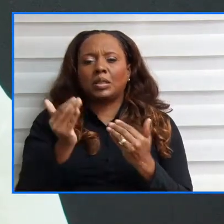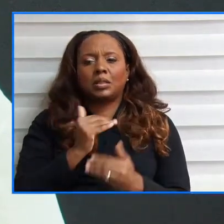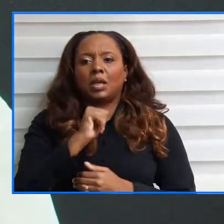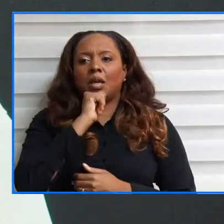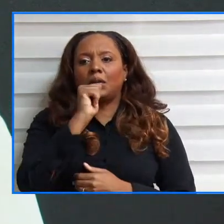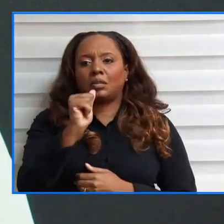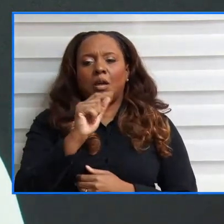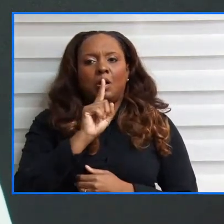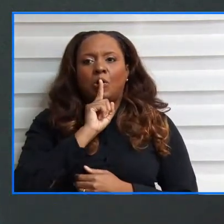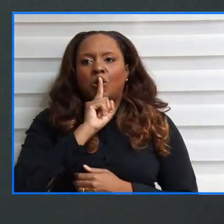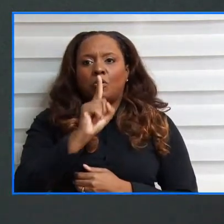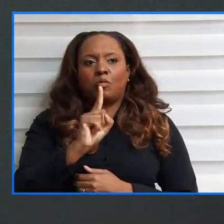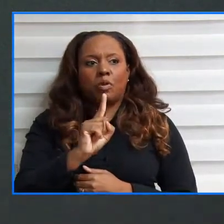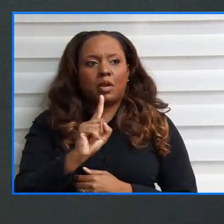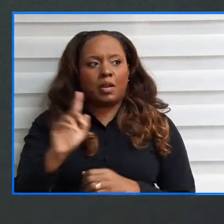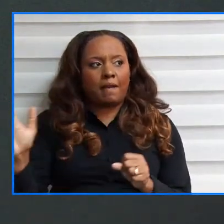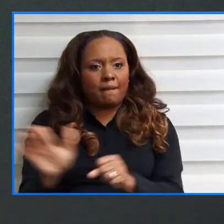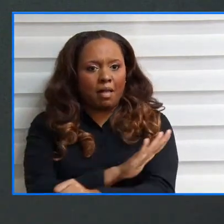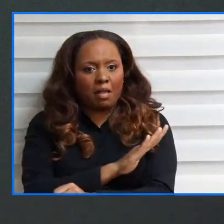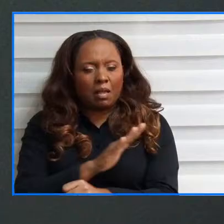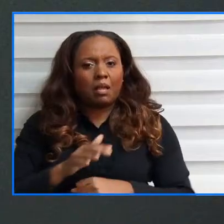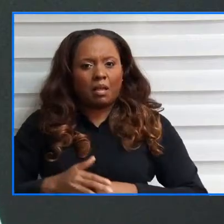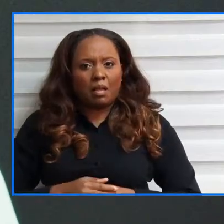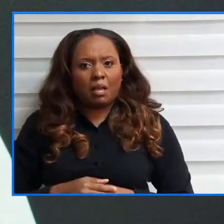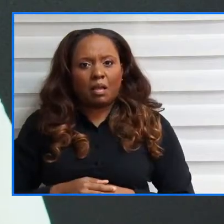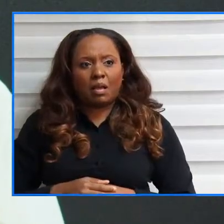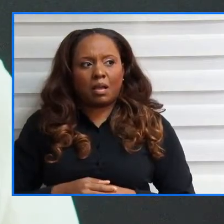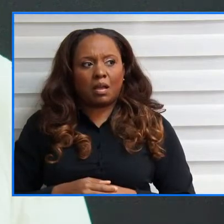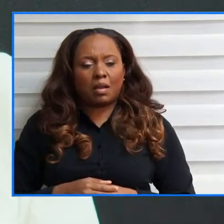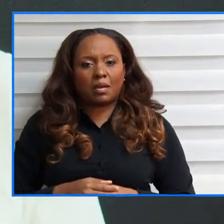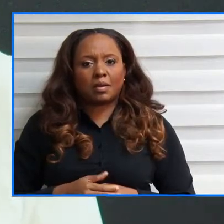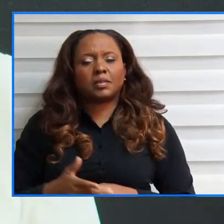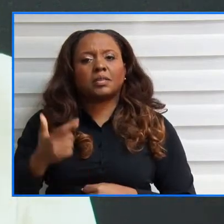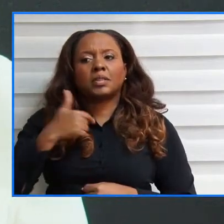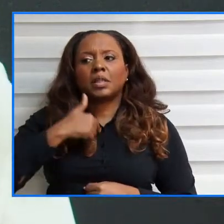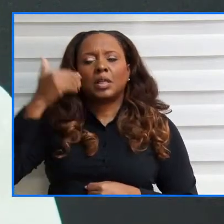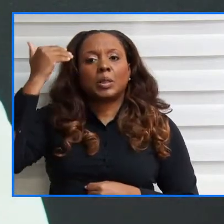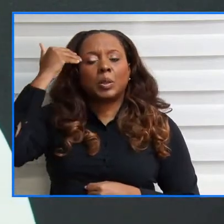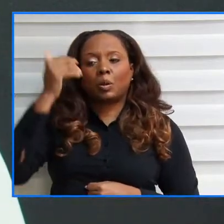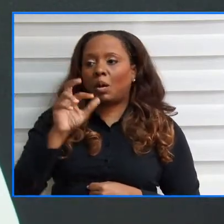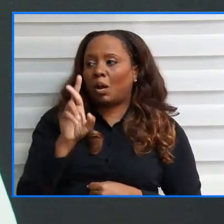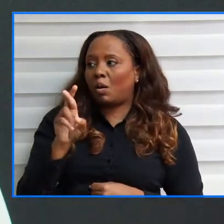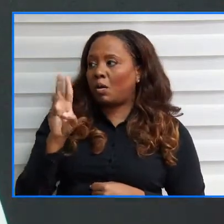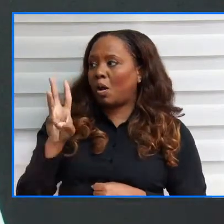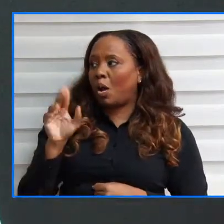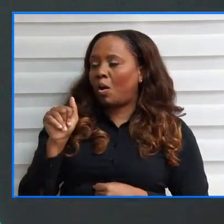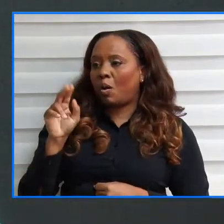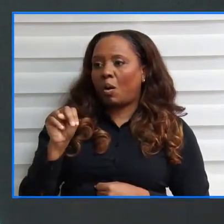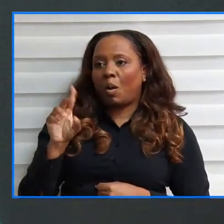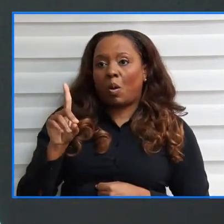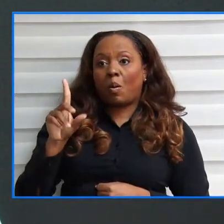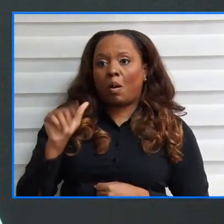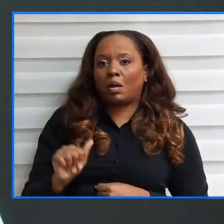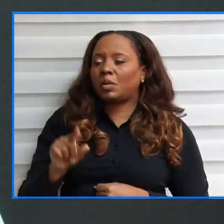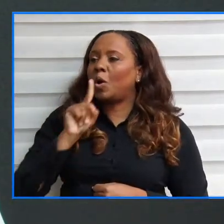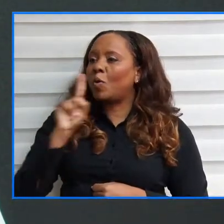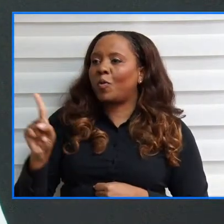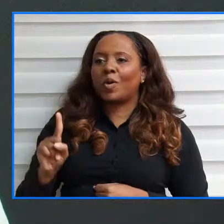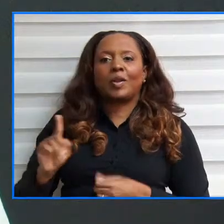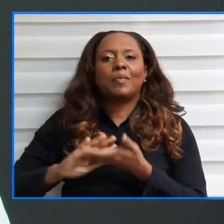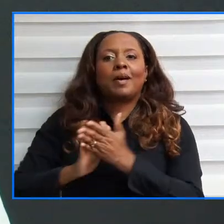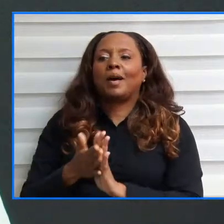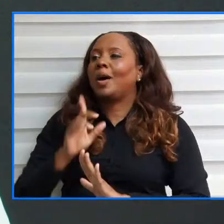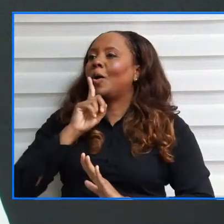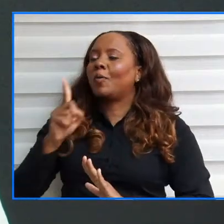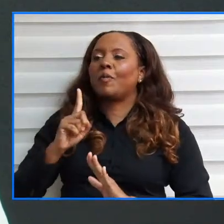we do believe that your leadership has allowed Rwanda to become a shining star globally